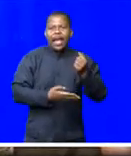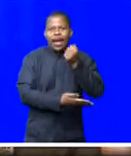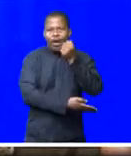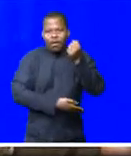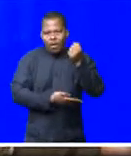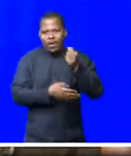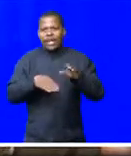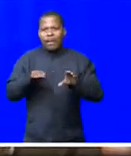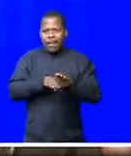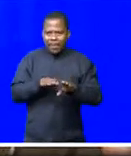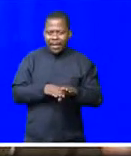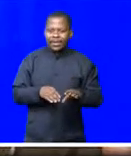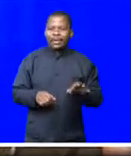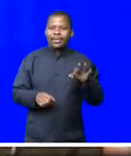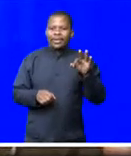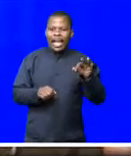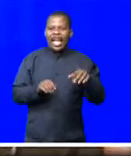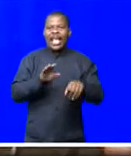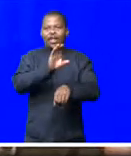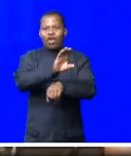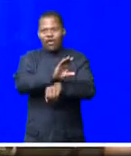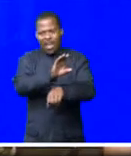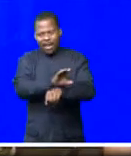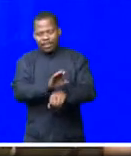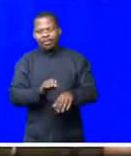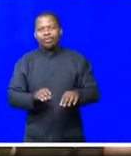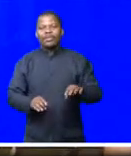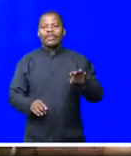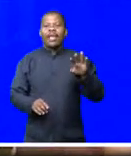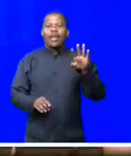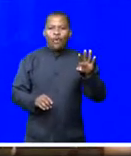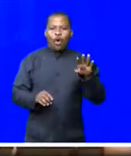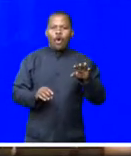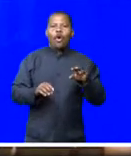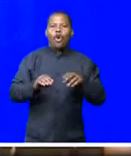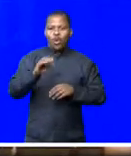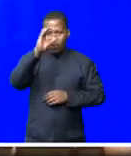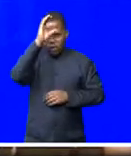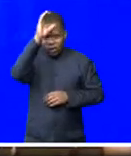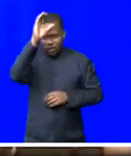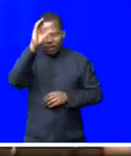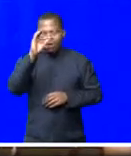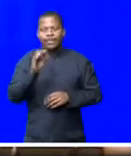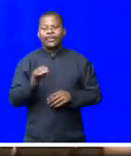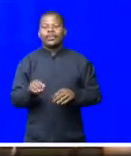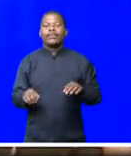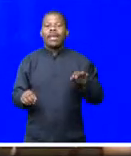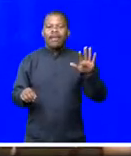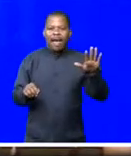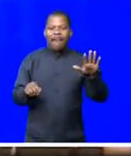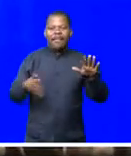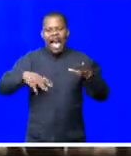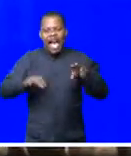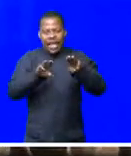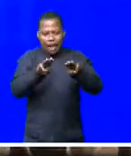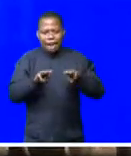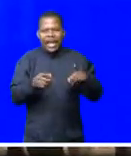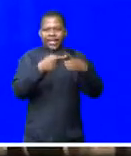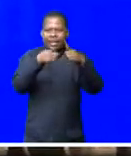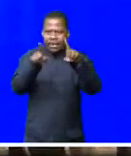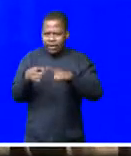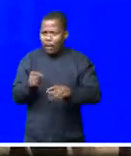usakhamuti ungabe usesonveni ungabe usesikhulwini ungabe ukuphi nakuphi.